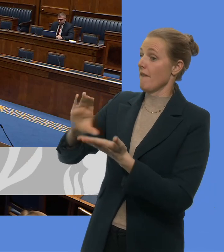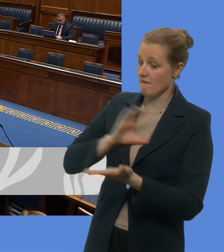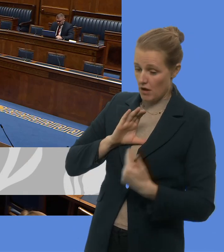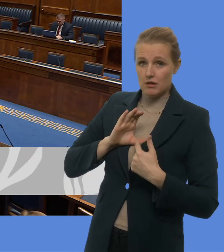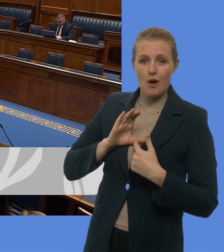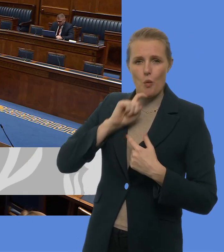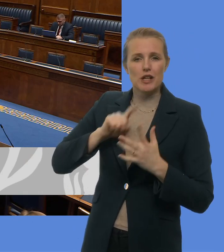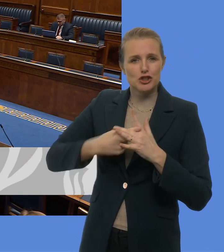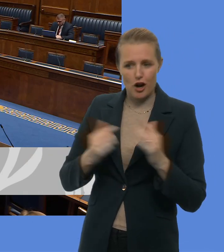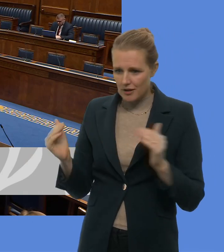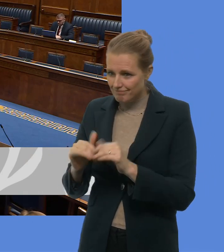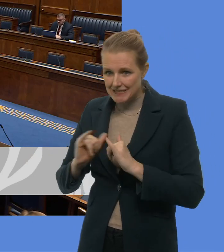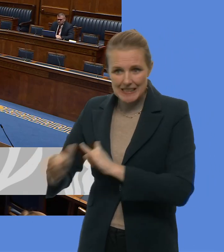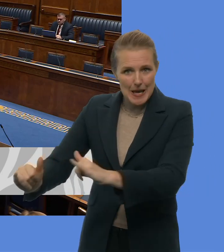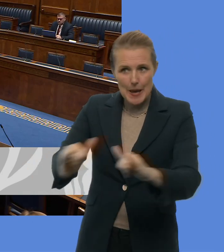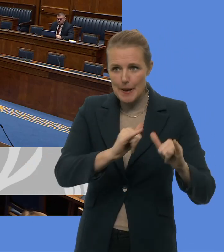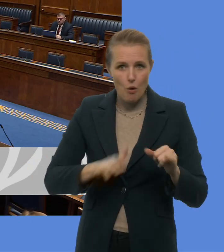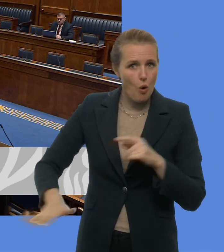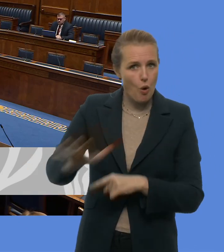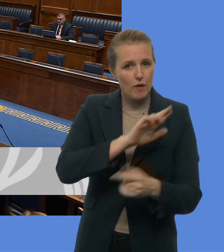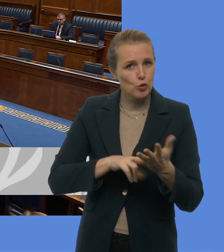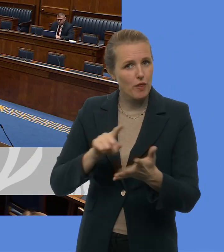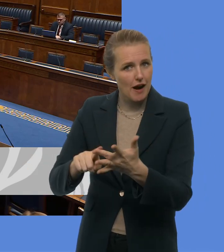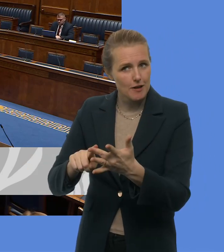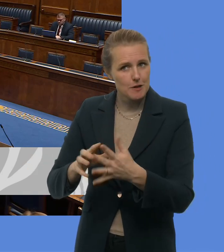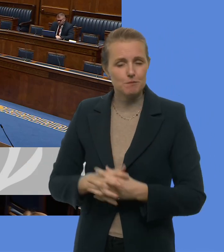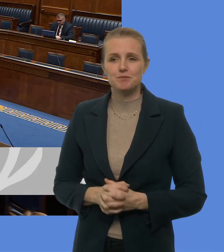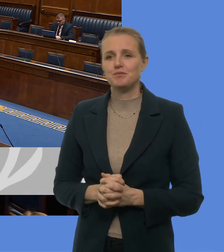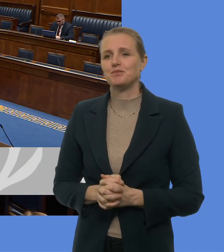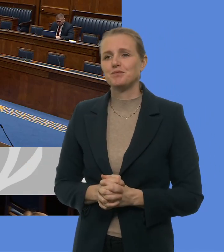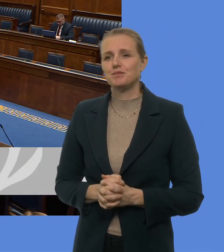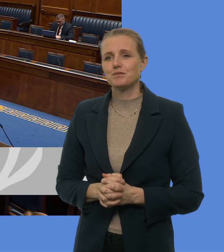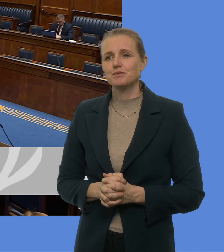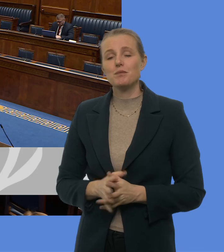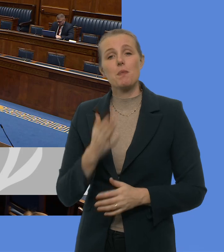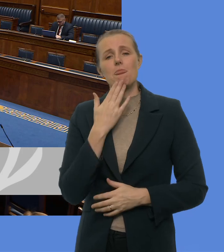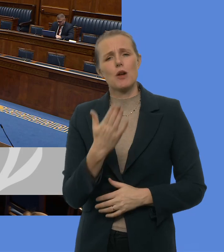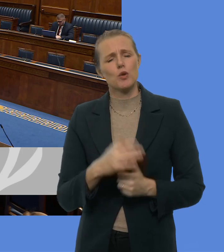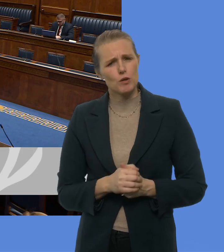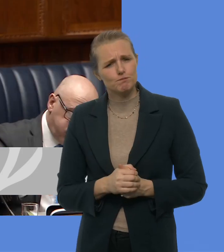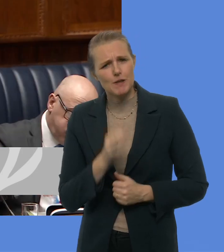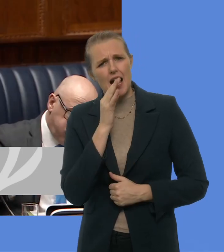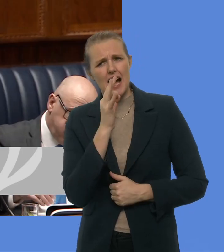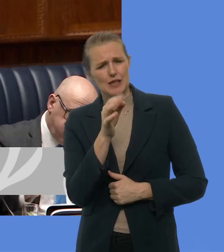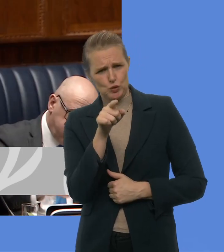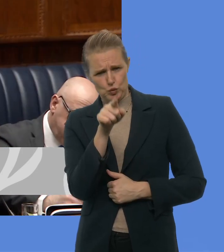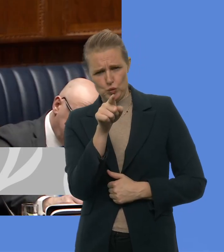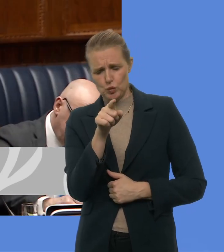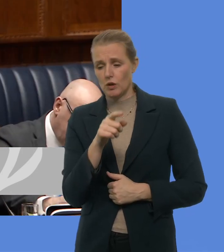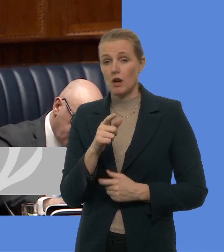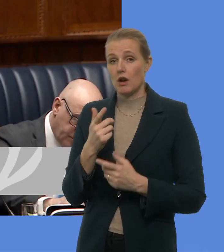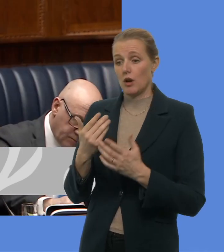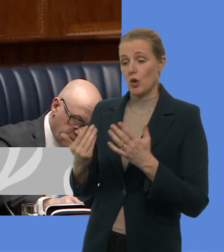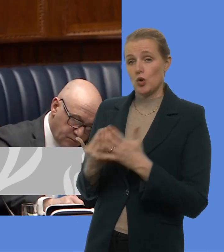Question 3 is withdrawn. I call Donnelly. Thank you, Mr. Speaker. I'd like to ask the Minister what impact will the